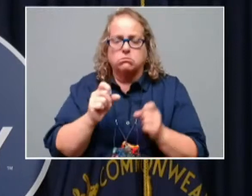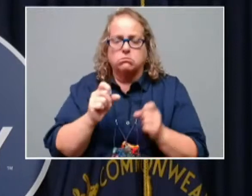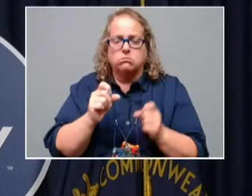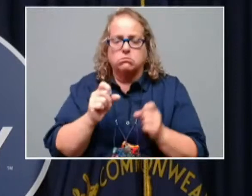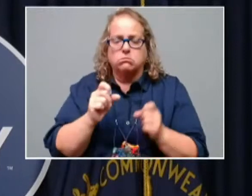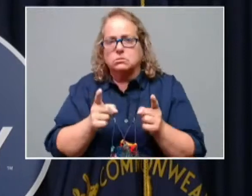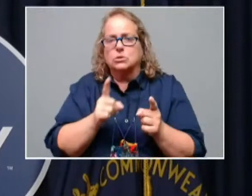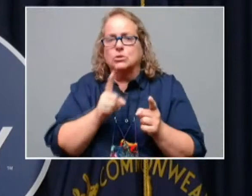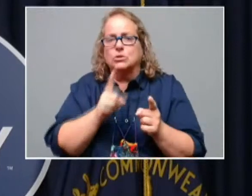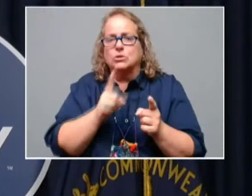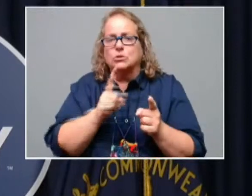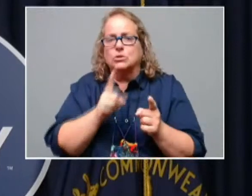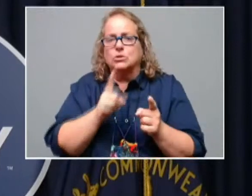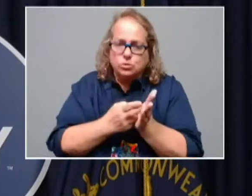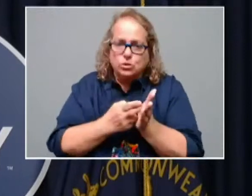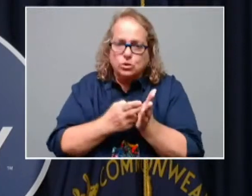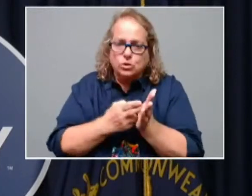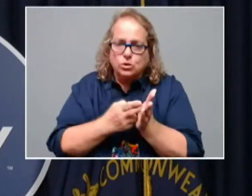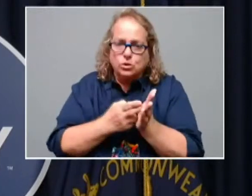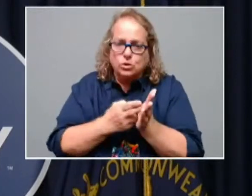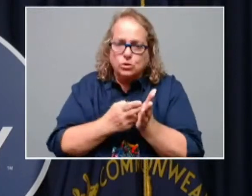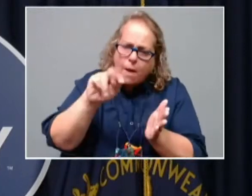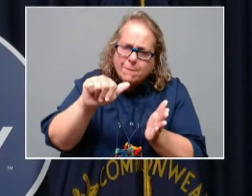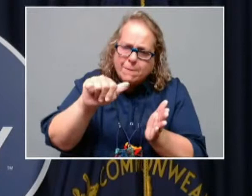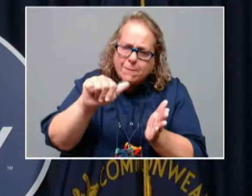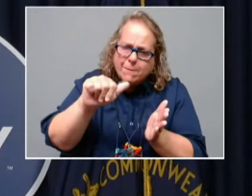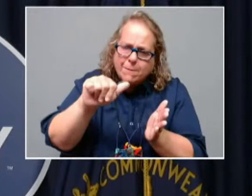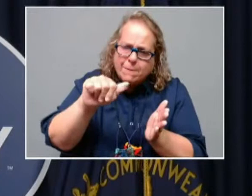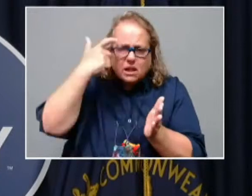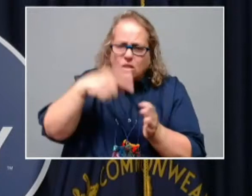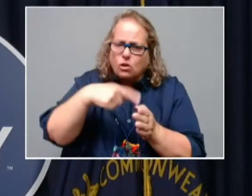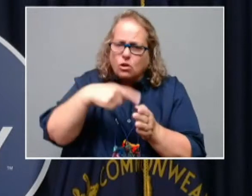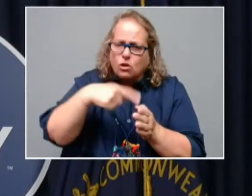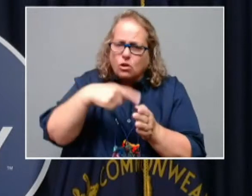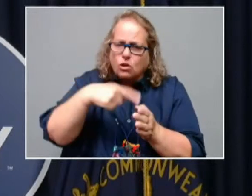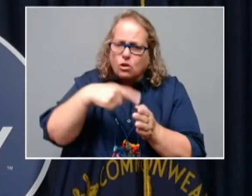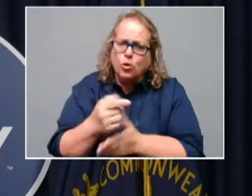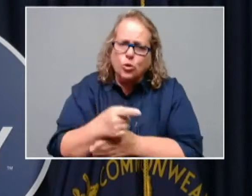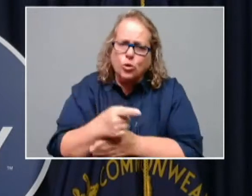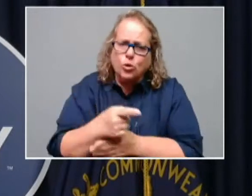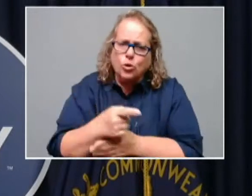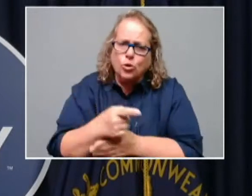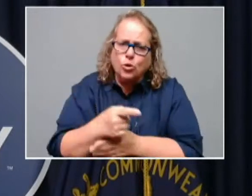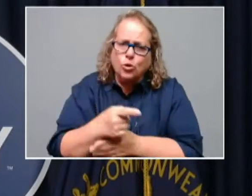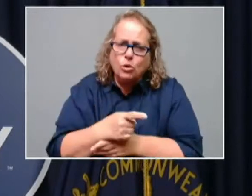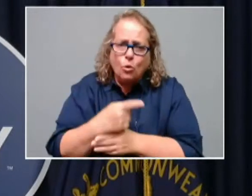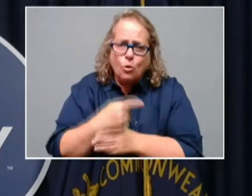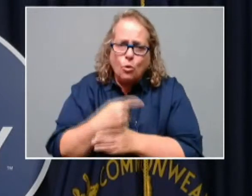show the trauma that they're going through. We think a lot, and we should, about that individual that we